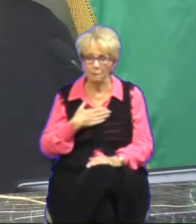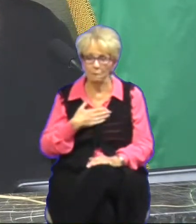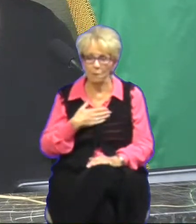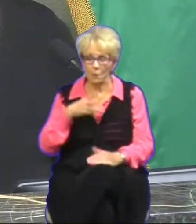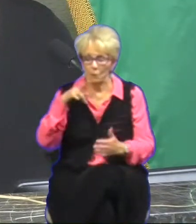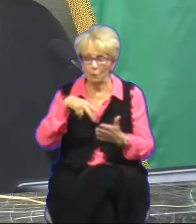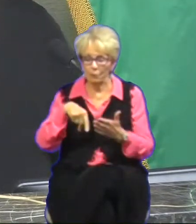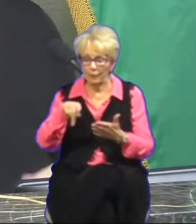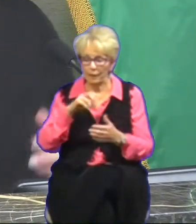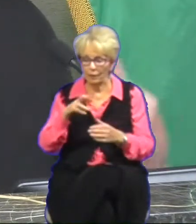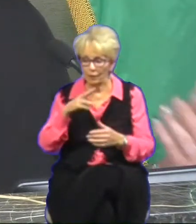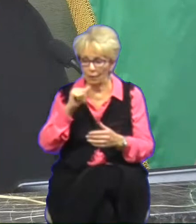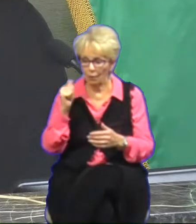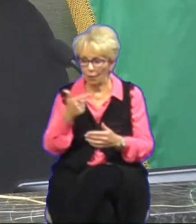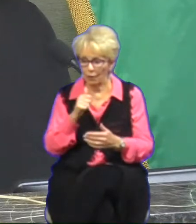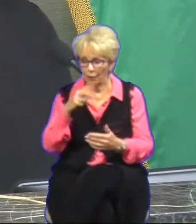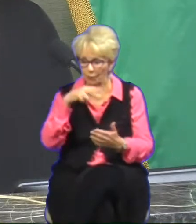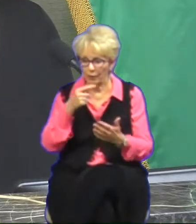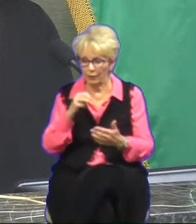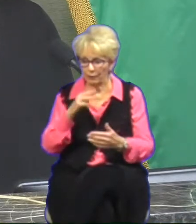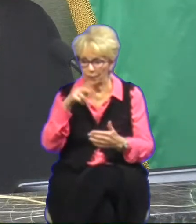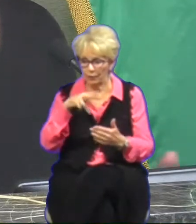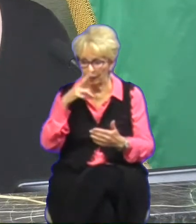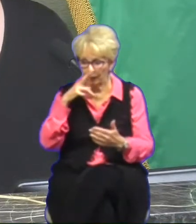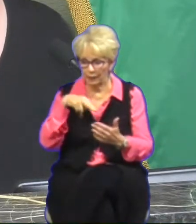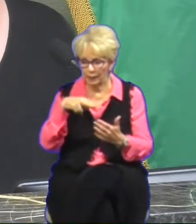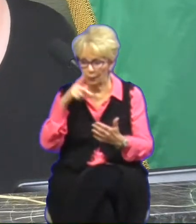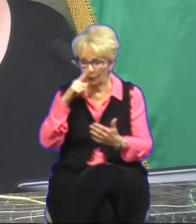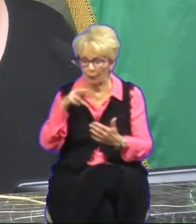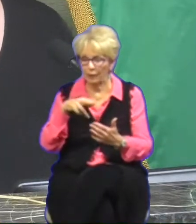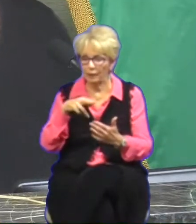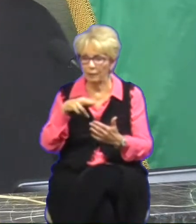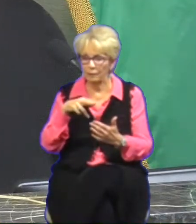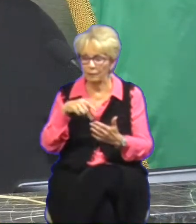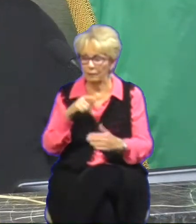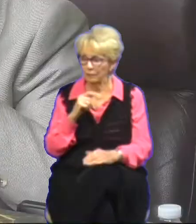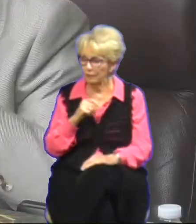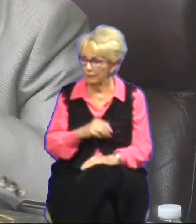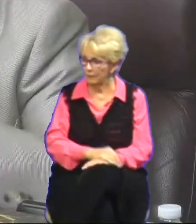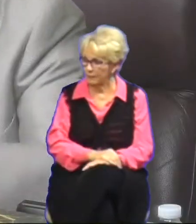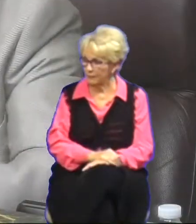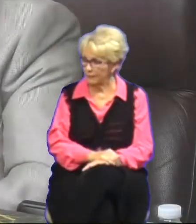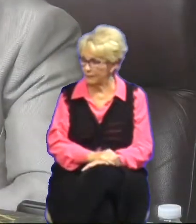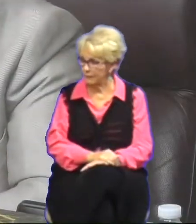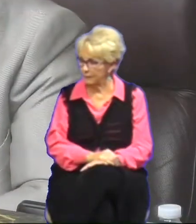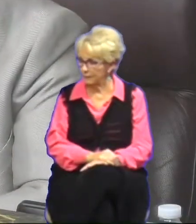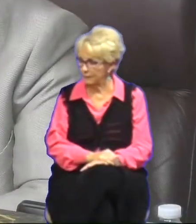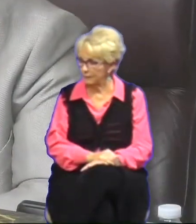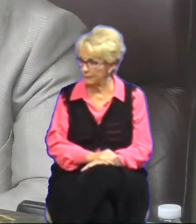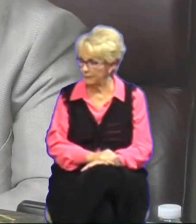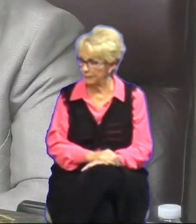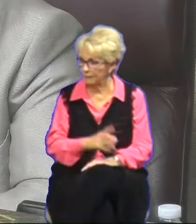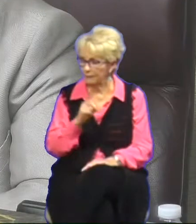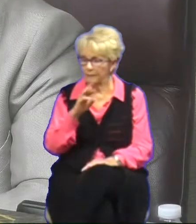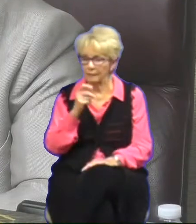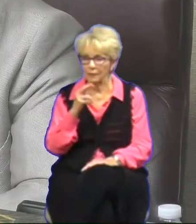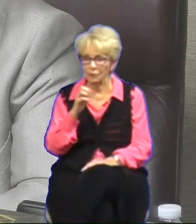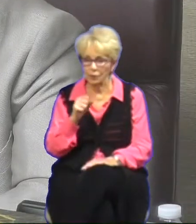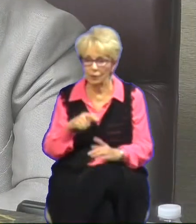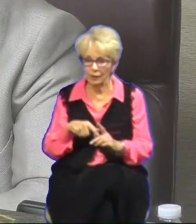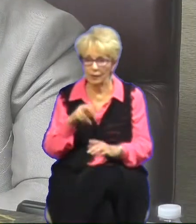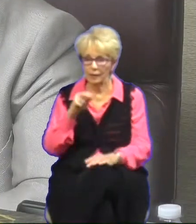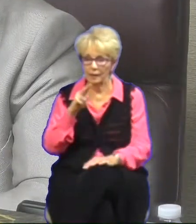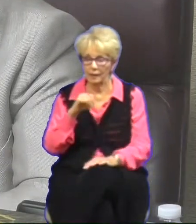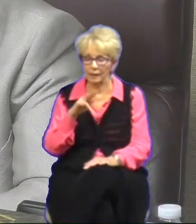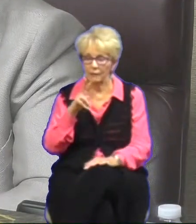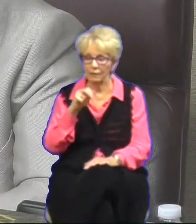or you all can read them, or if we think we need to read them. I'd like to read them. Go for it. Scott Coley, Deborah Jones, Nancy